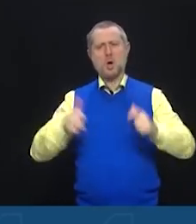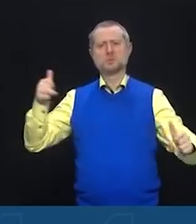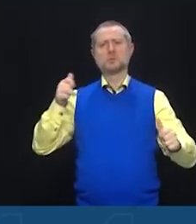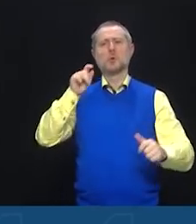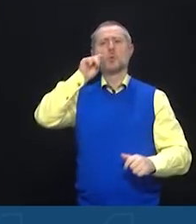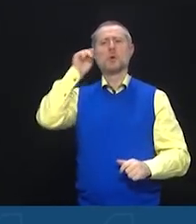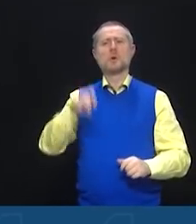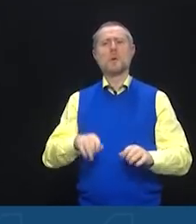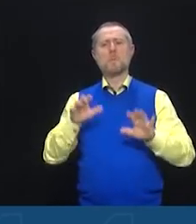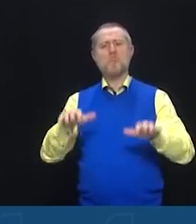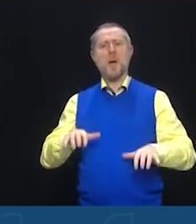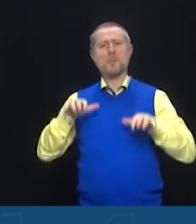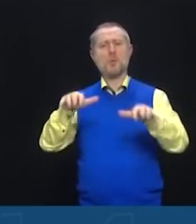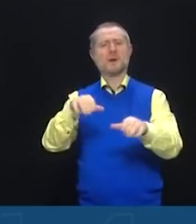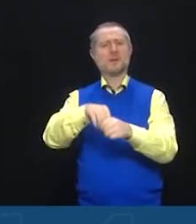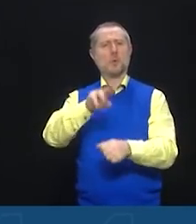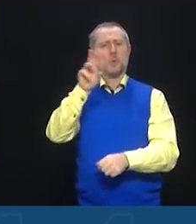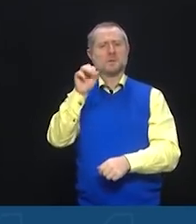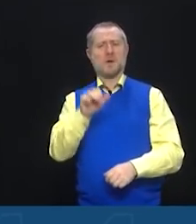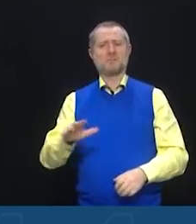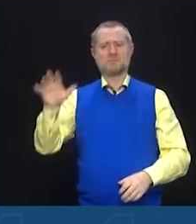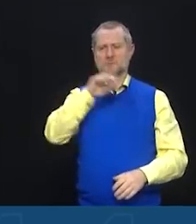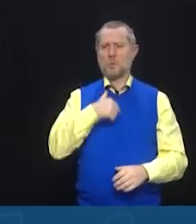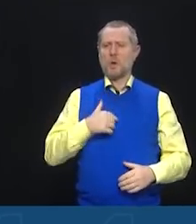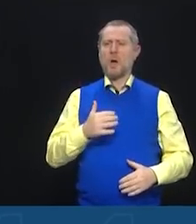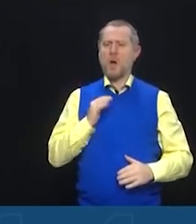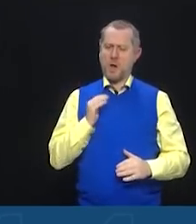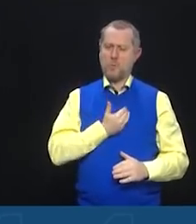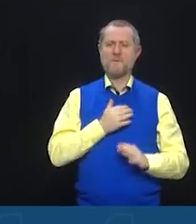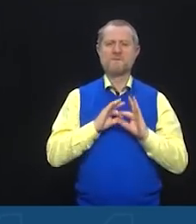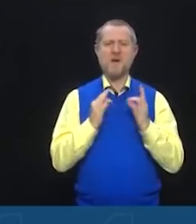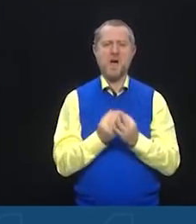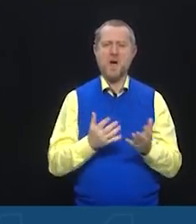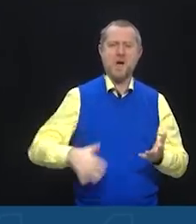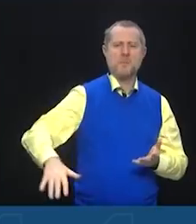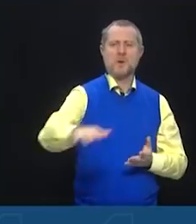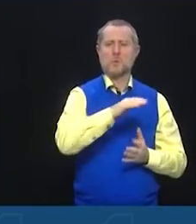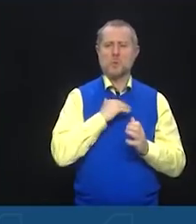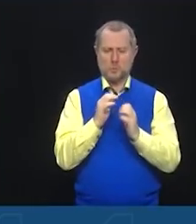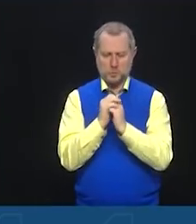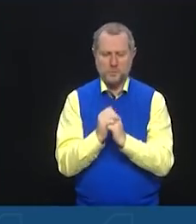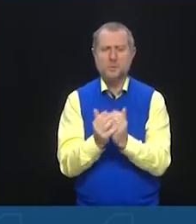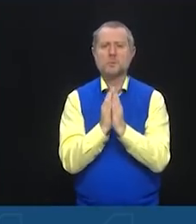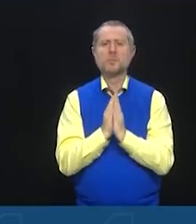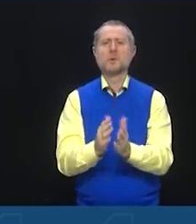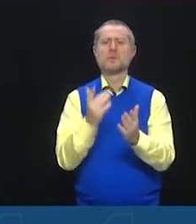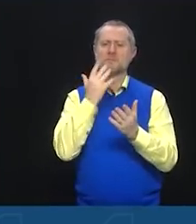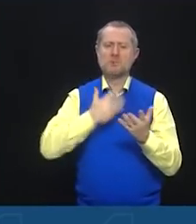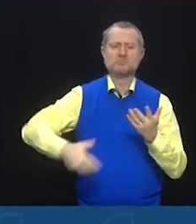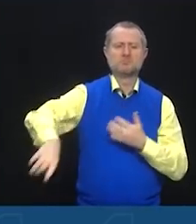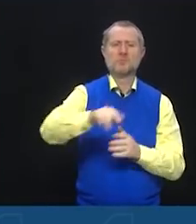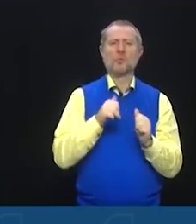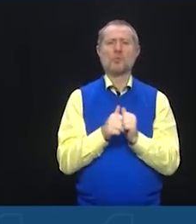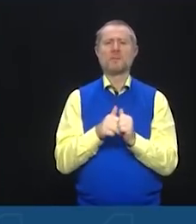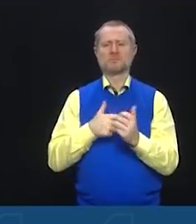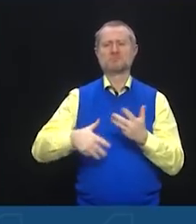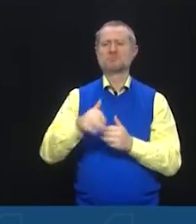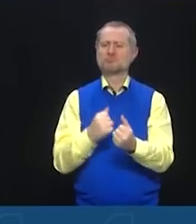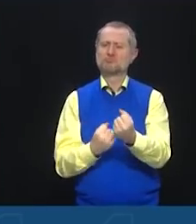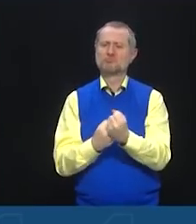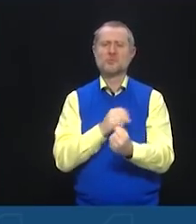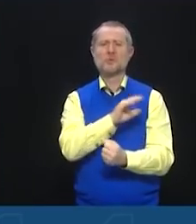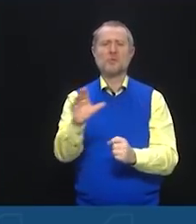America. These are our fellow brothers and sisters. We worship with them. We go to restaurants with them. We celebrate their cultural festivals. They're an important